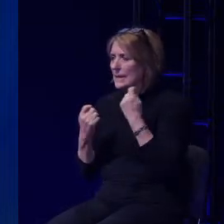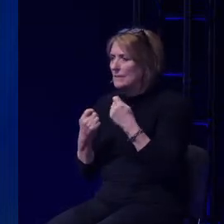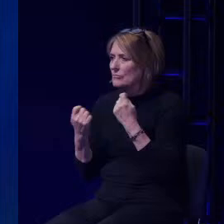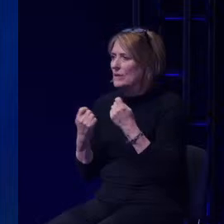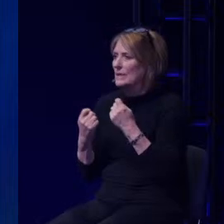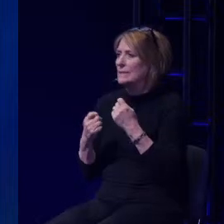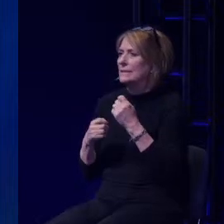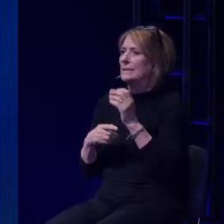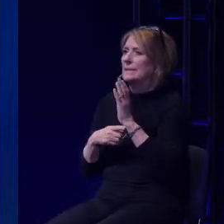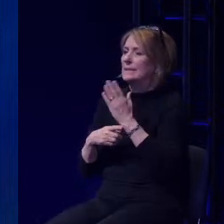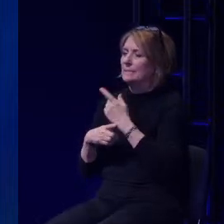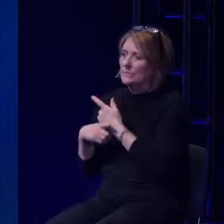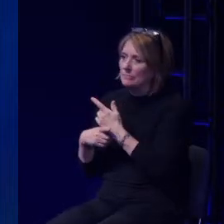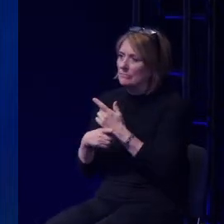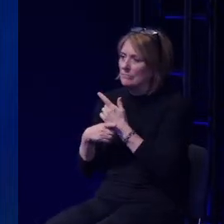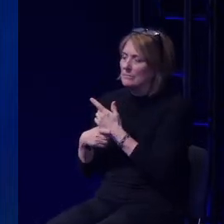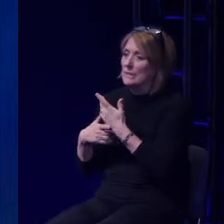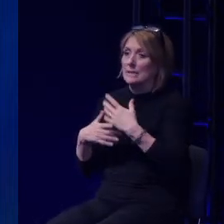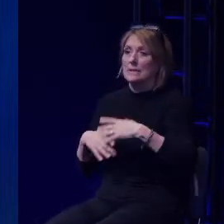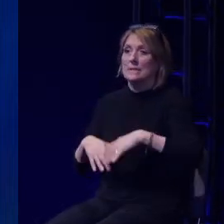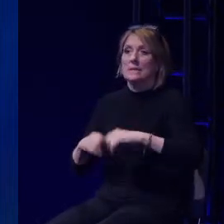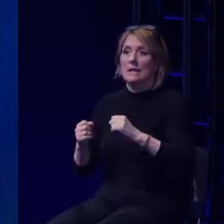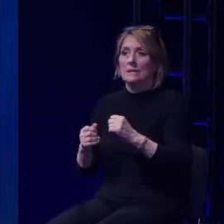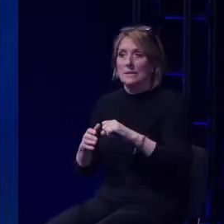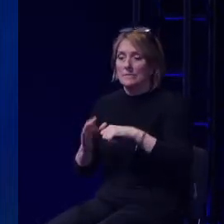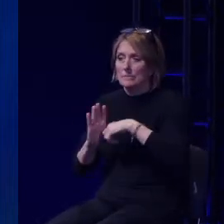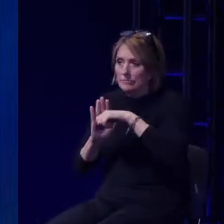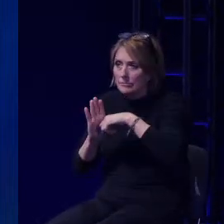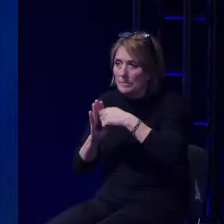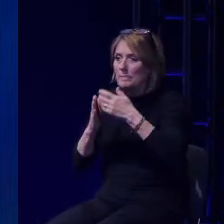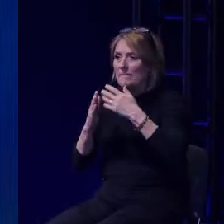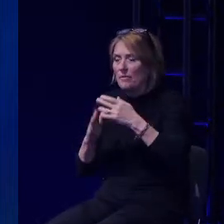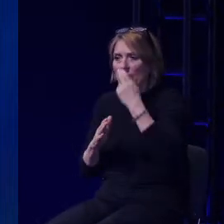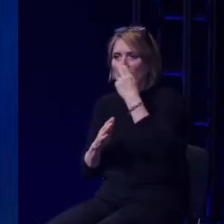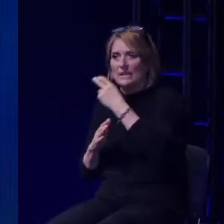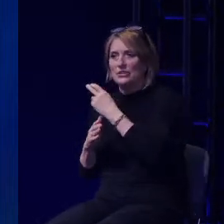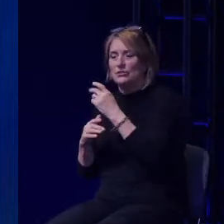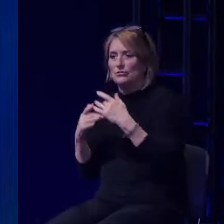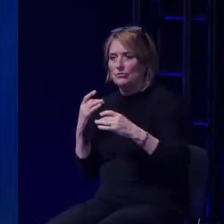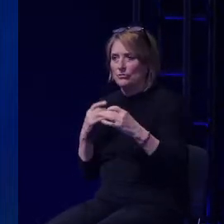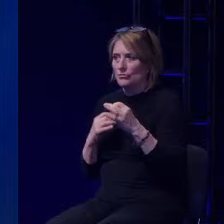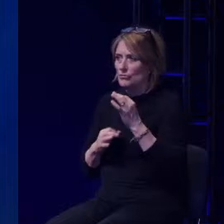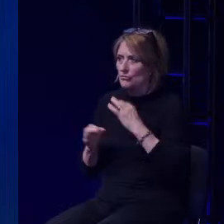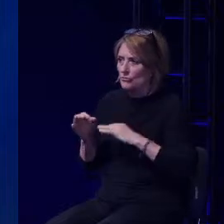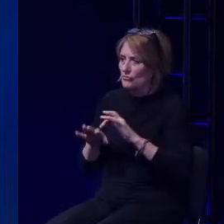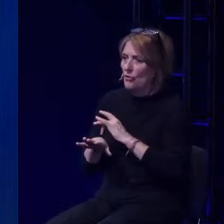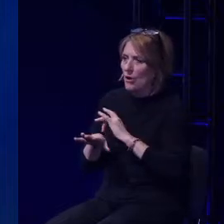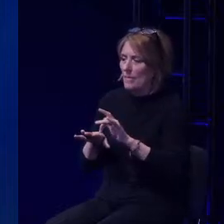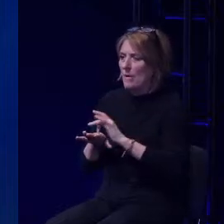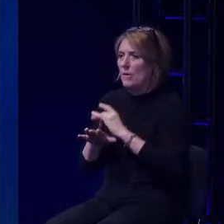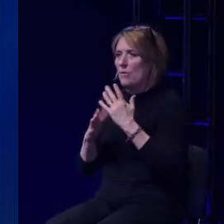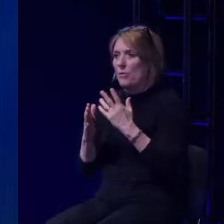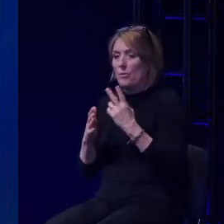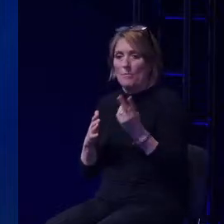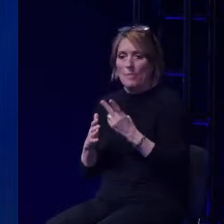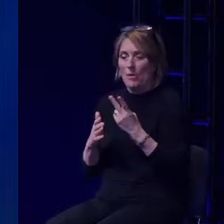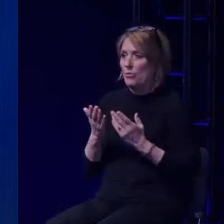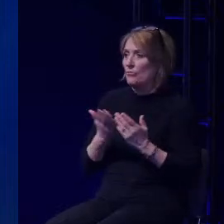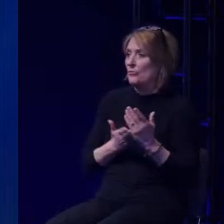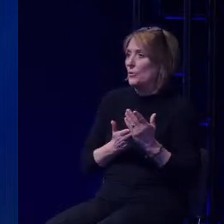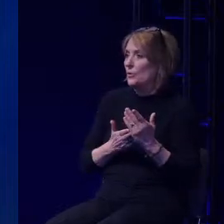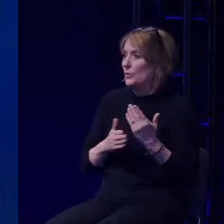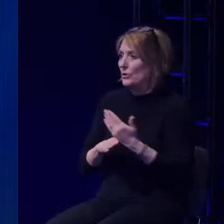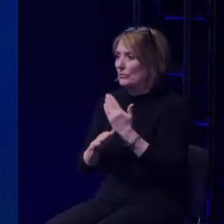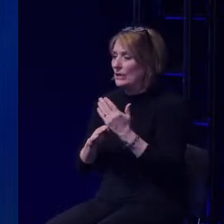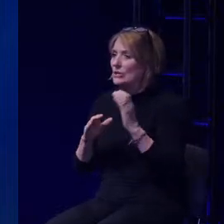either started shooting docs before taking up fiction drama, or continued working in both genres throughout their careers.